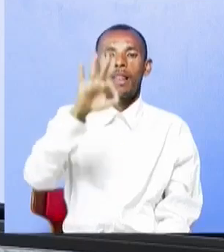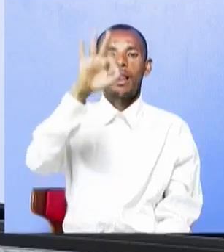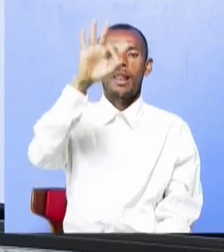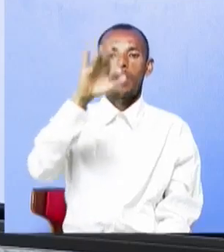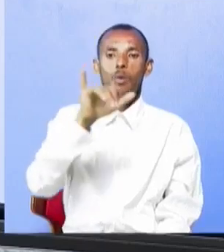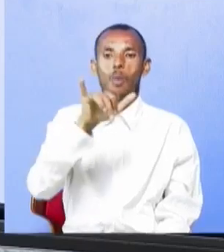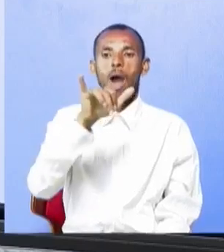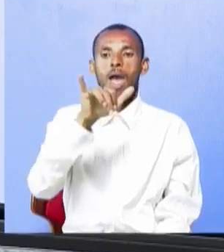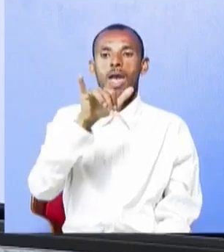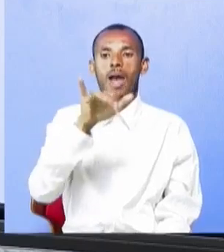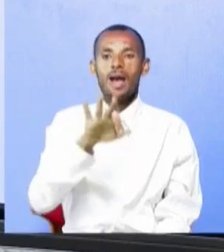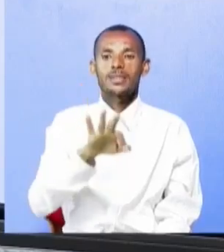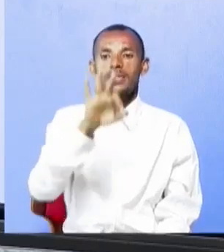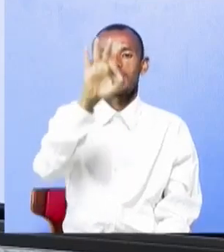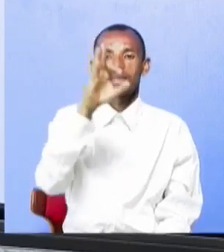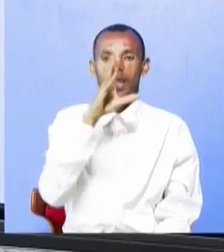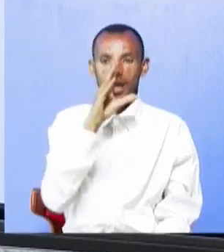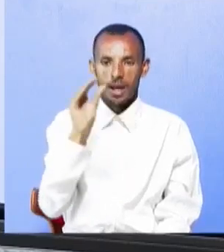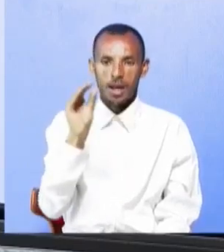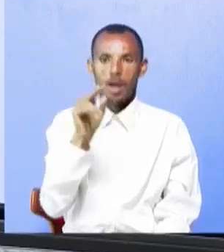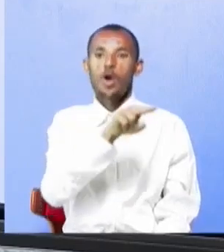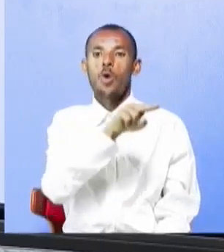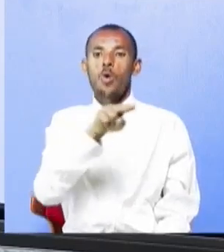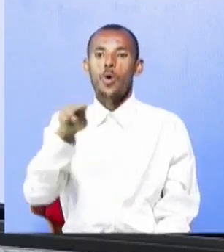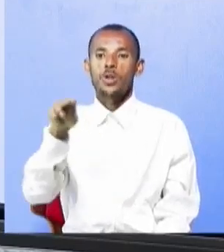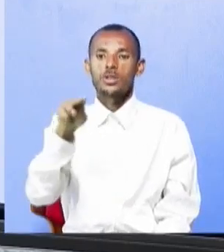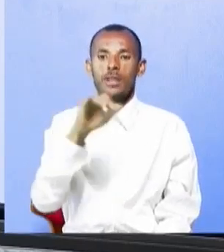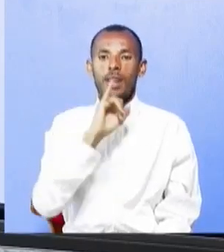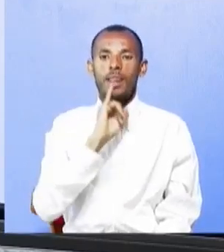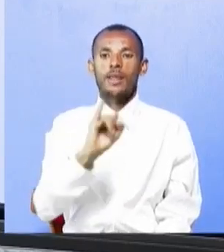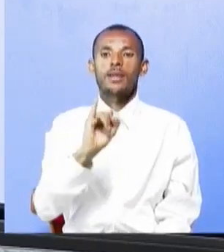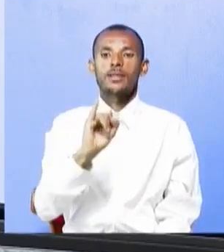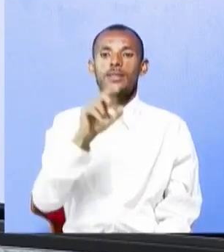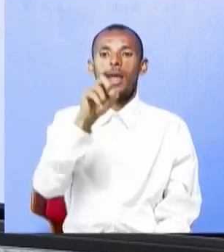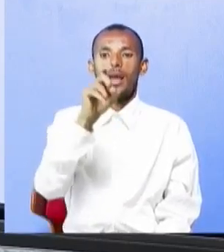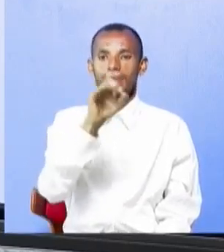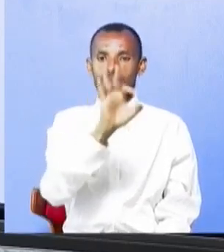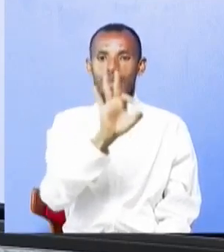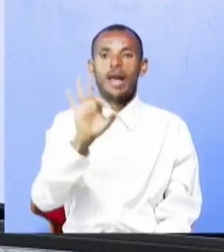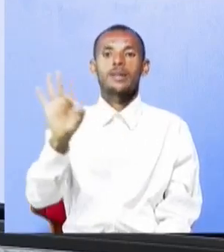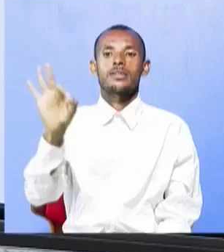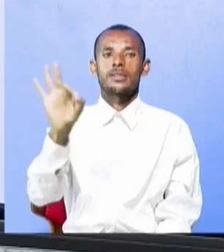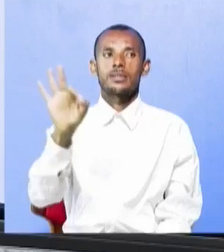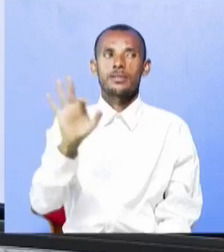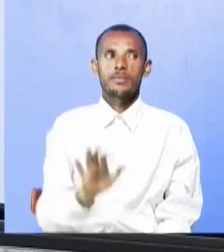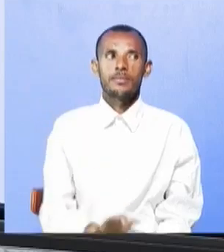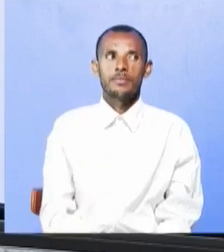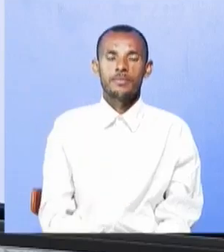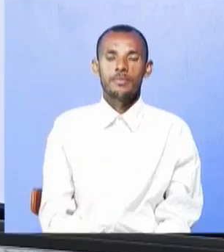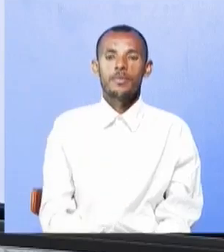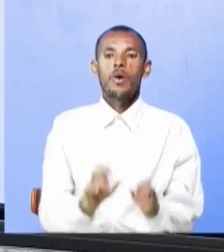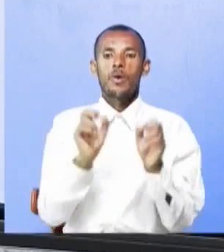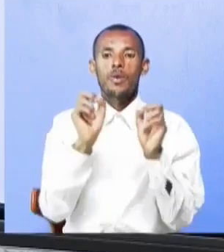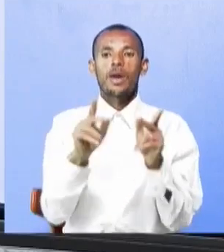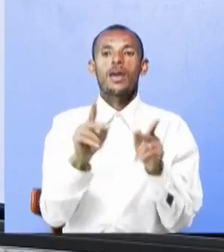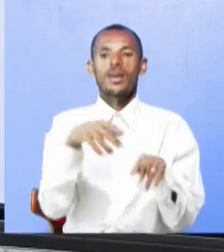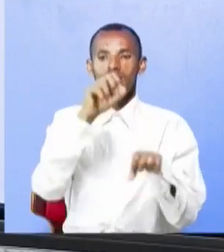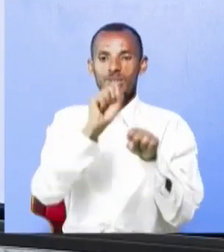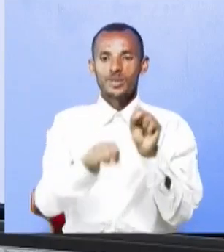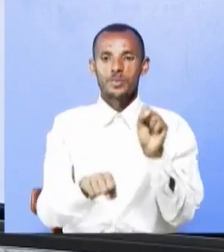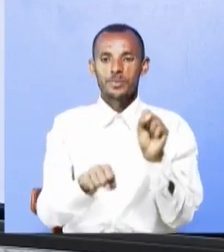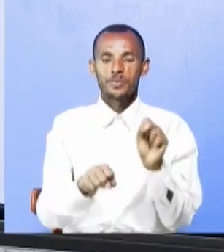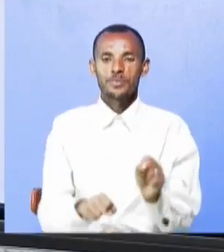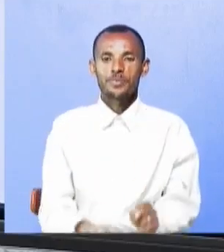y-axis and the horizontal line is the x-axis. Okay, so